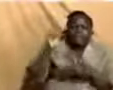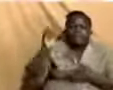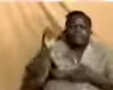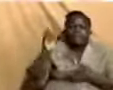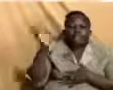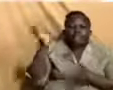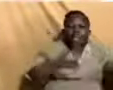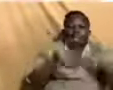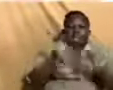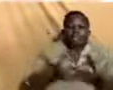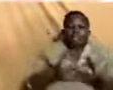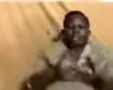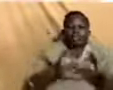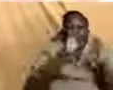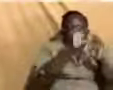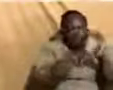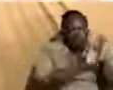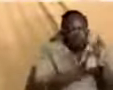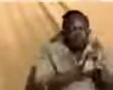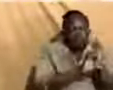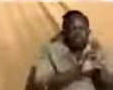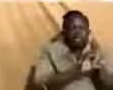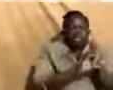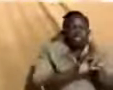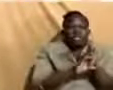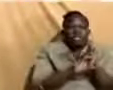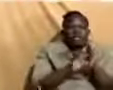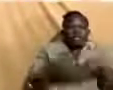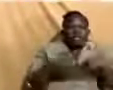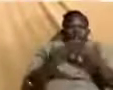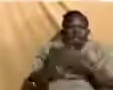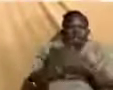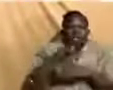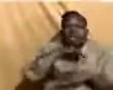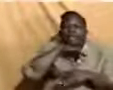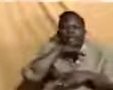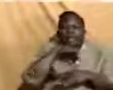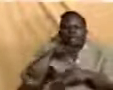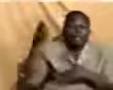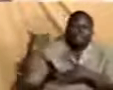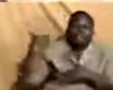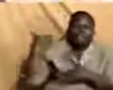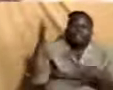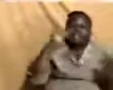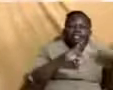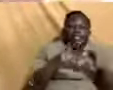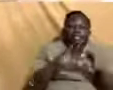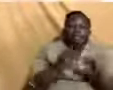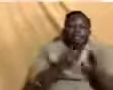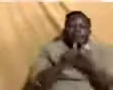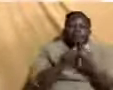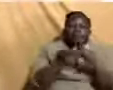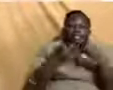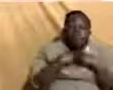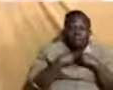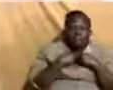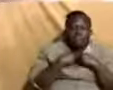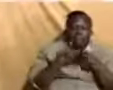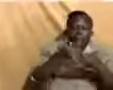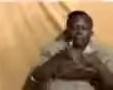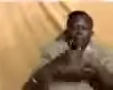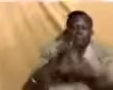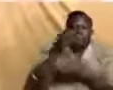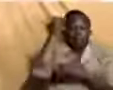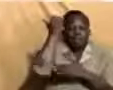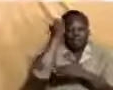petitions. The president is sued. He was sued by Raila Odinga in the last presidential election petition. And that was valid and it was admitted before the court and the matter